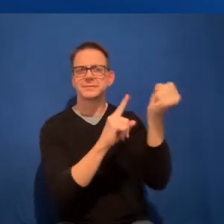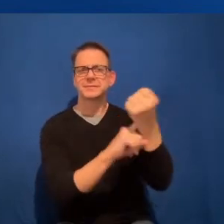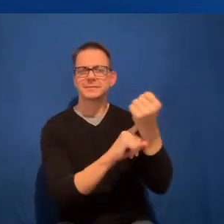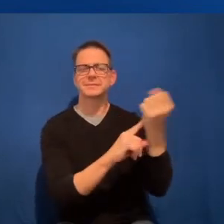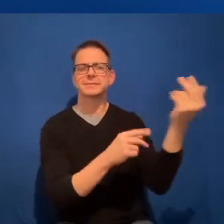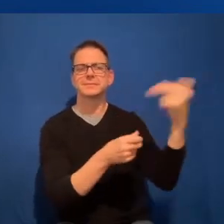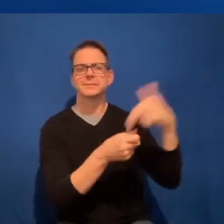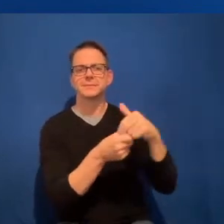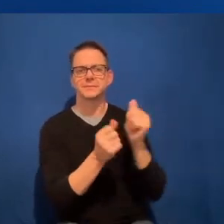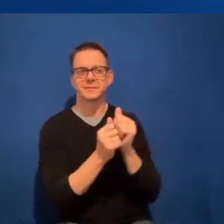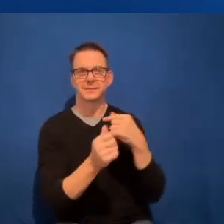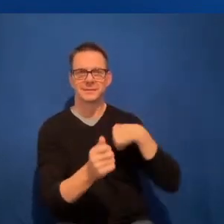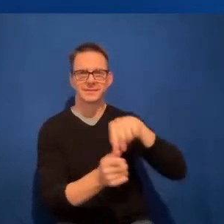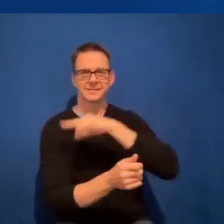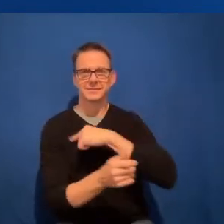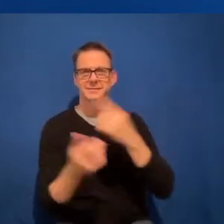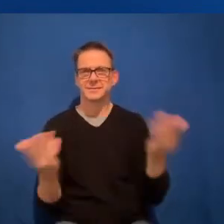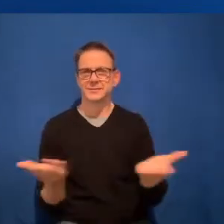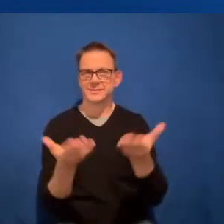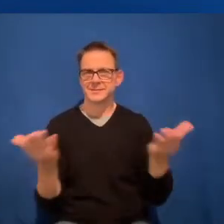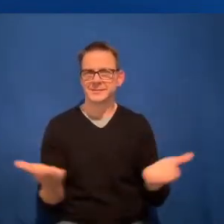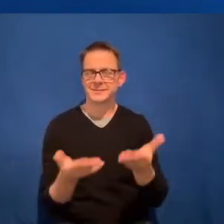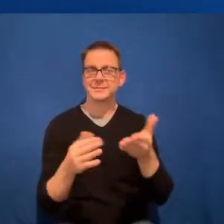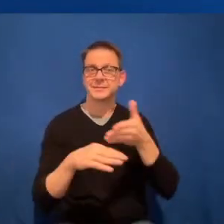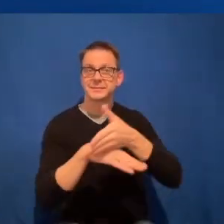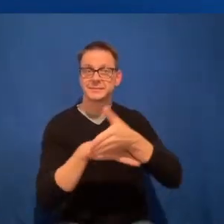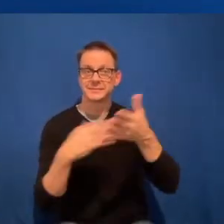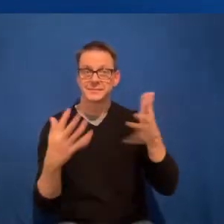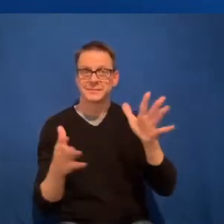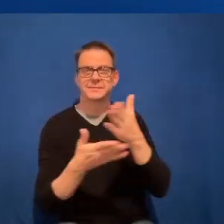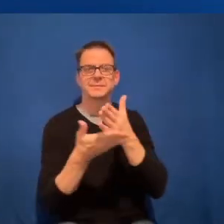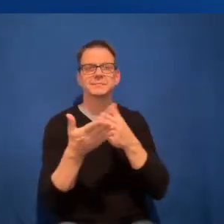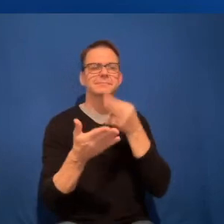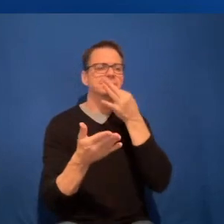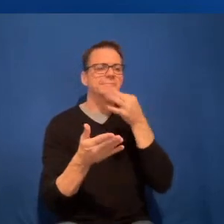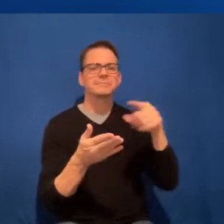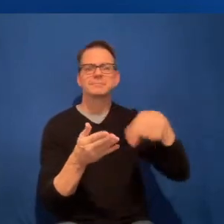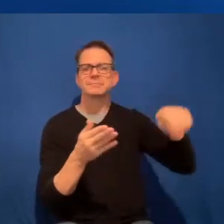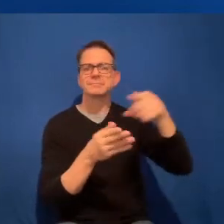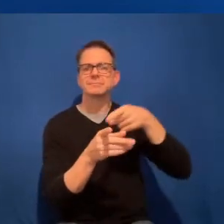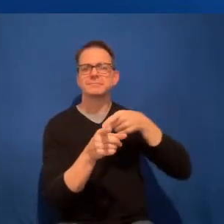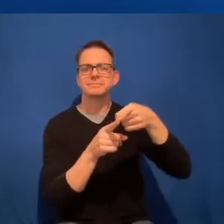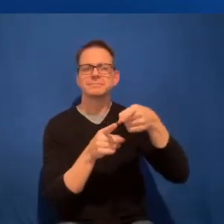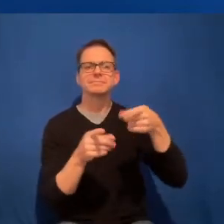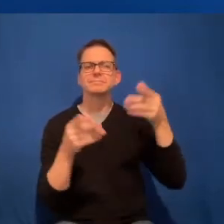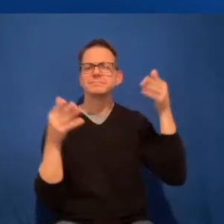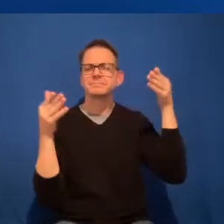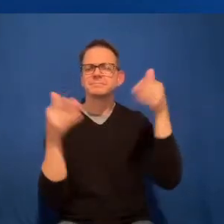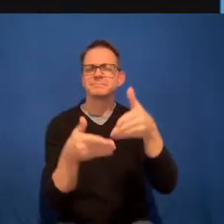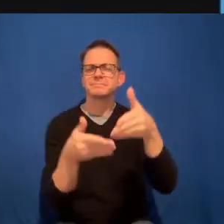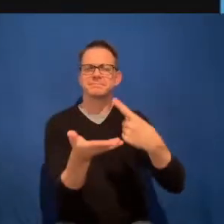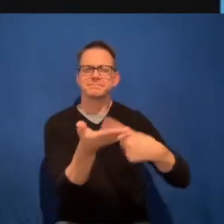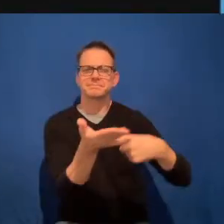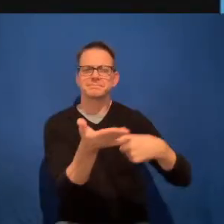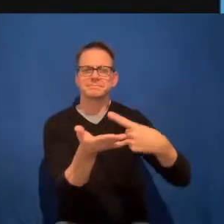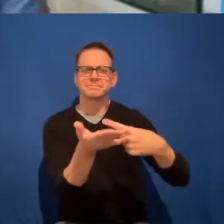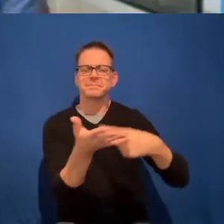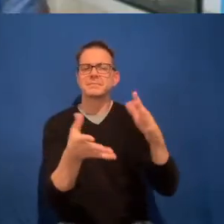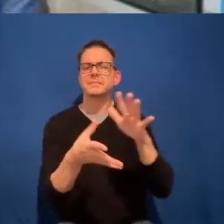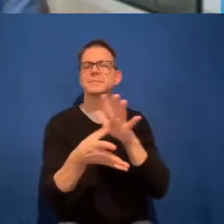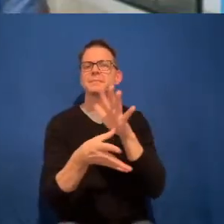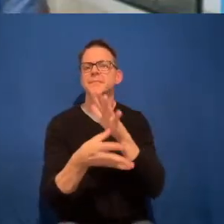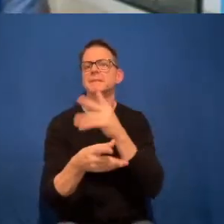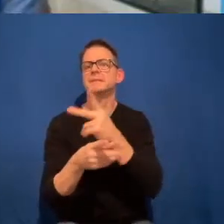home, after which we will be joined by some additional experts to look at the primary care situation in Alberta.